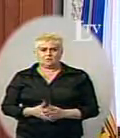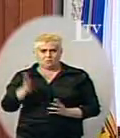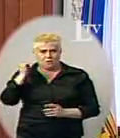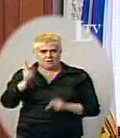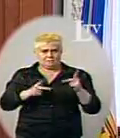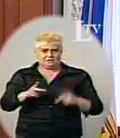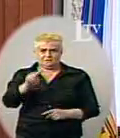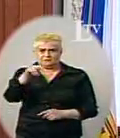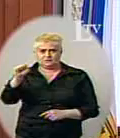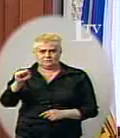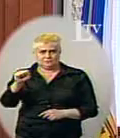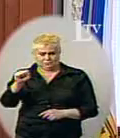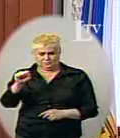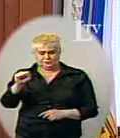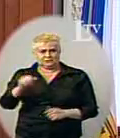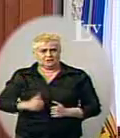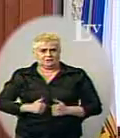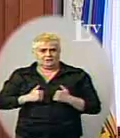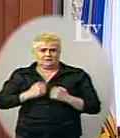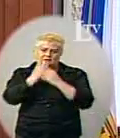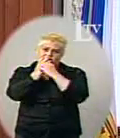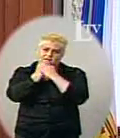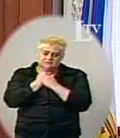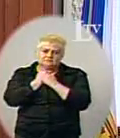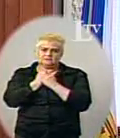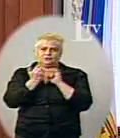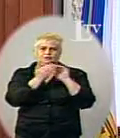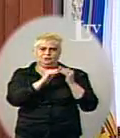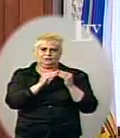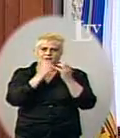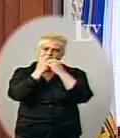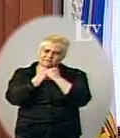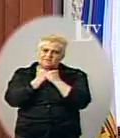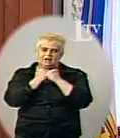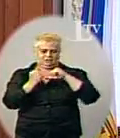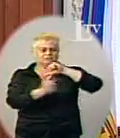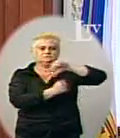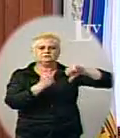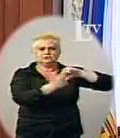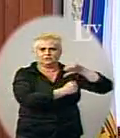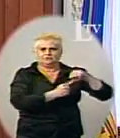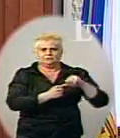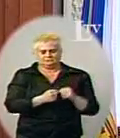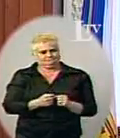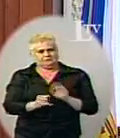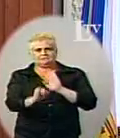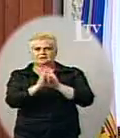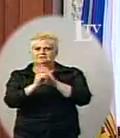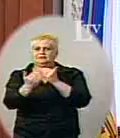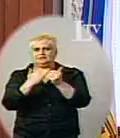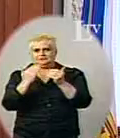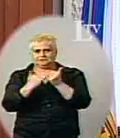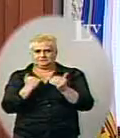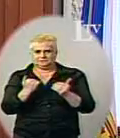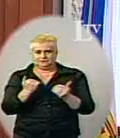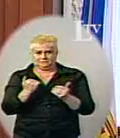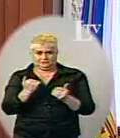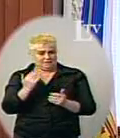deeply about their communities and each other, and it shows. Our volunteers